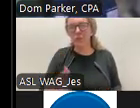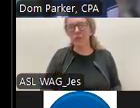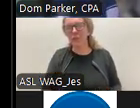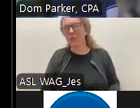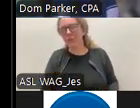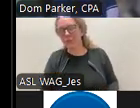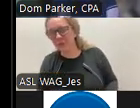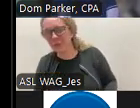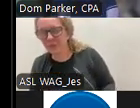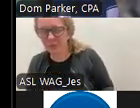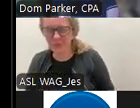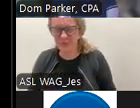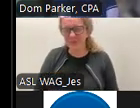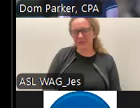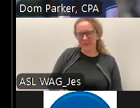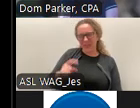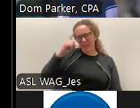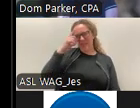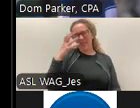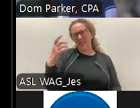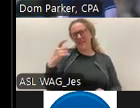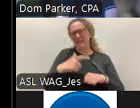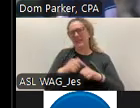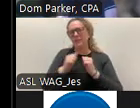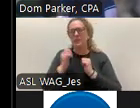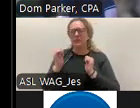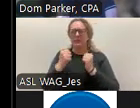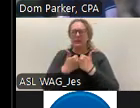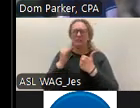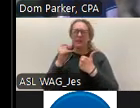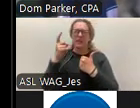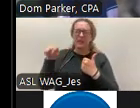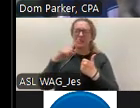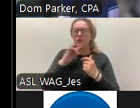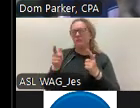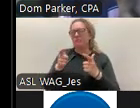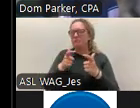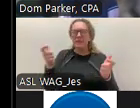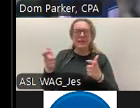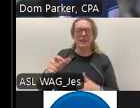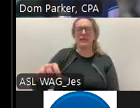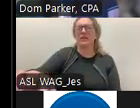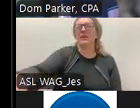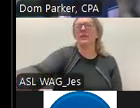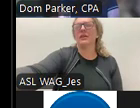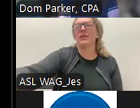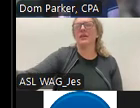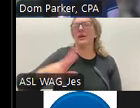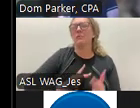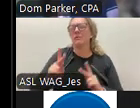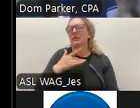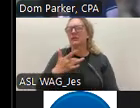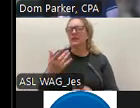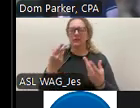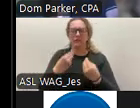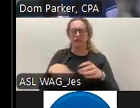And I think a lot of the time with games like these that are so big, a lot of people will tend to just get lost